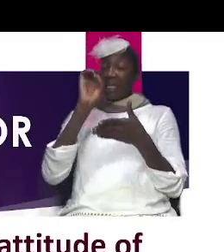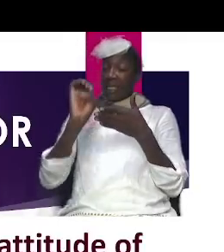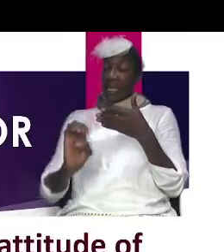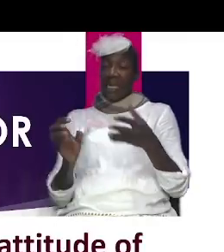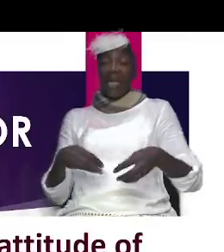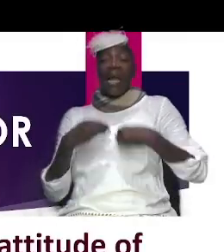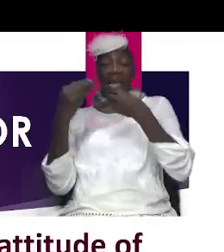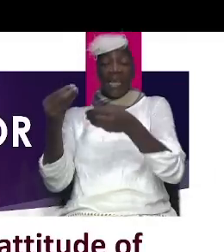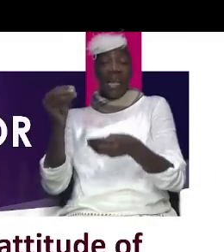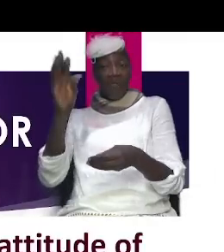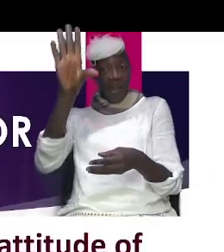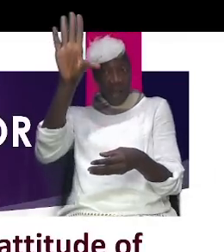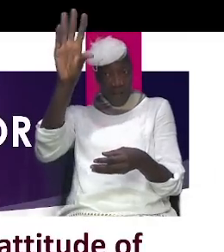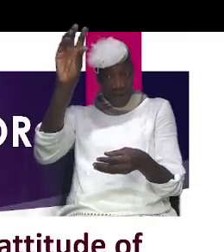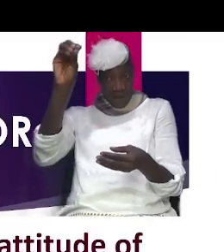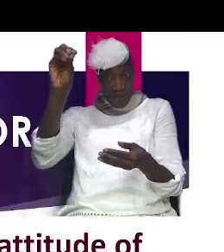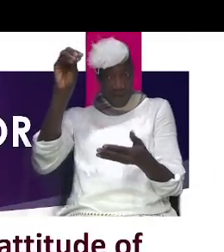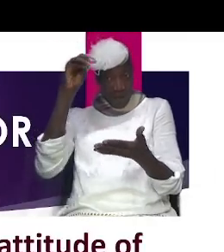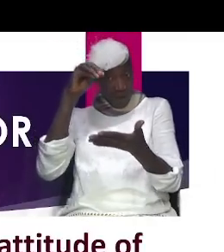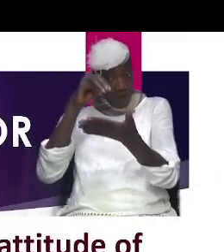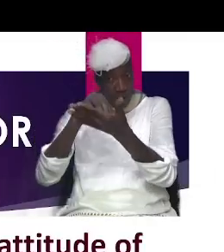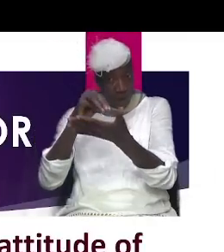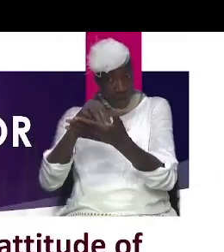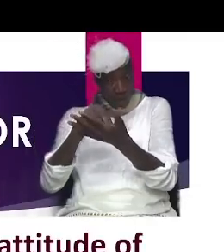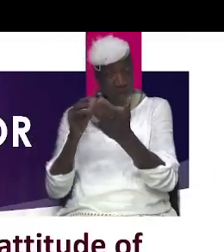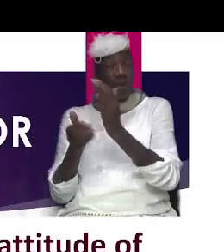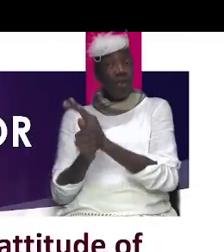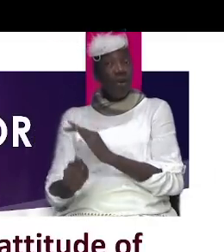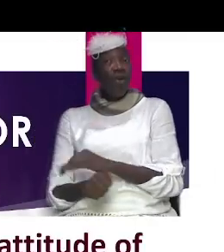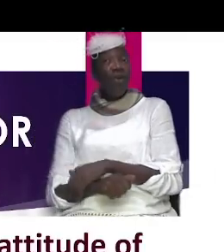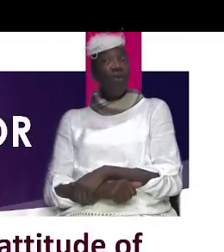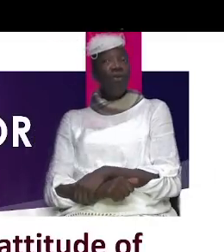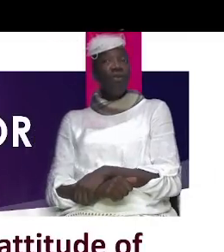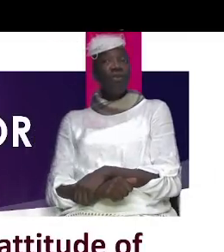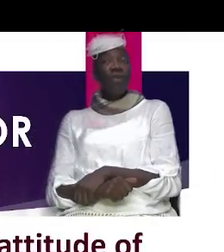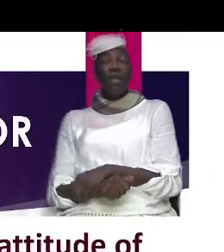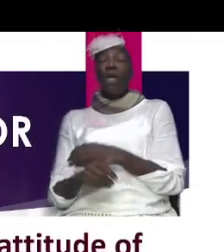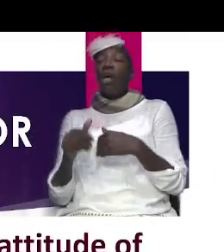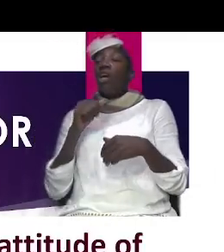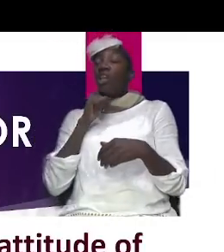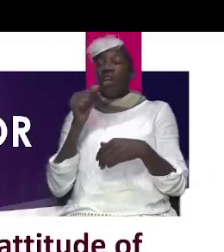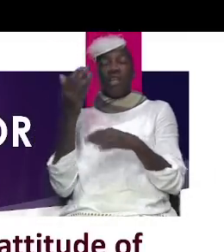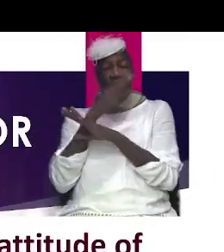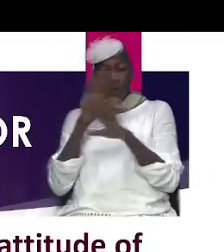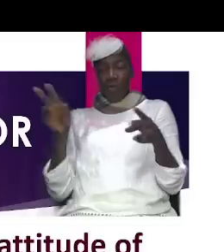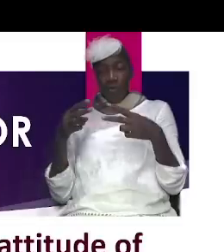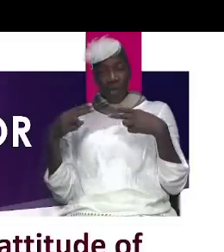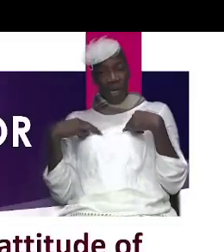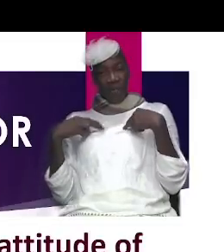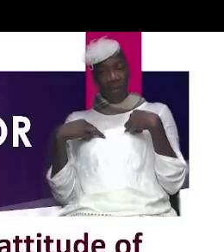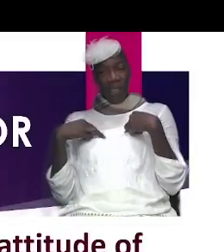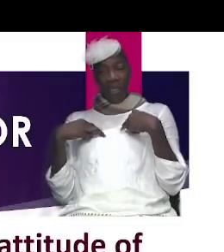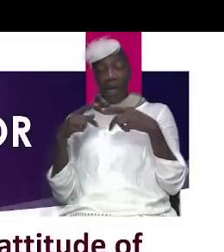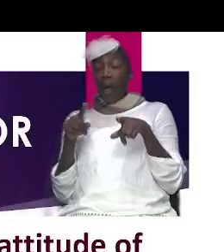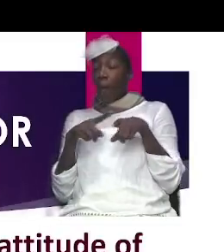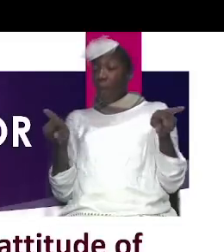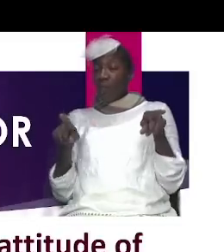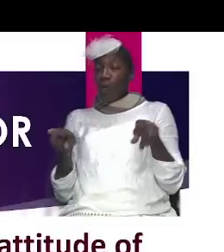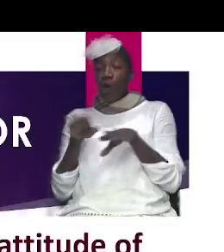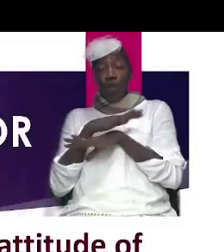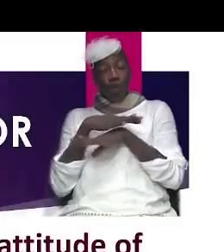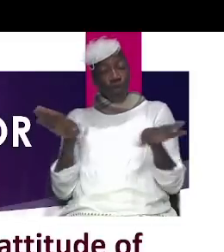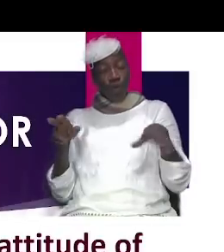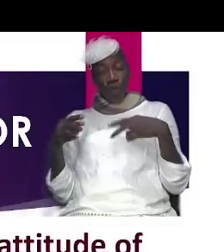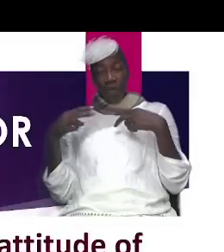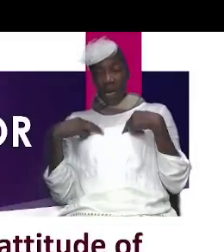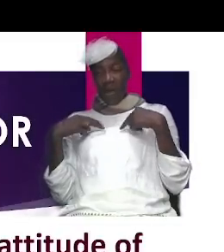willing heart is there, yes, it is not that you don't have it. It's not that you have it. It is that you don't have it. So God is not going